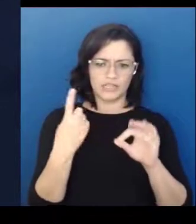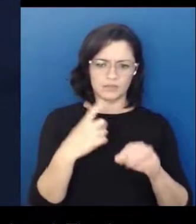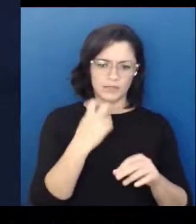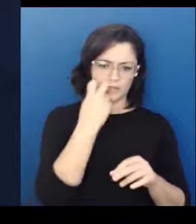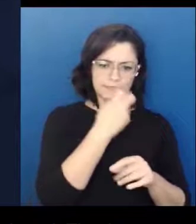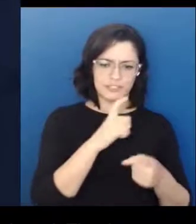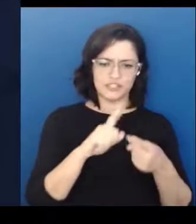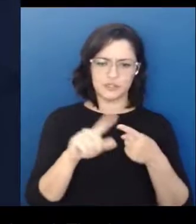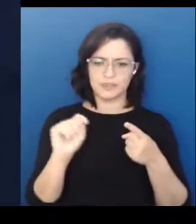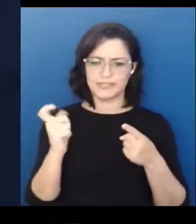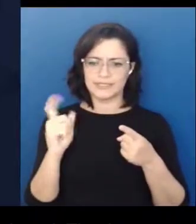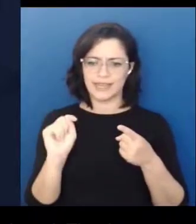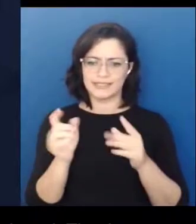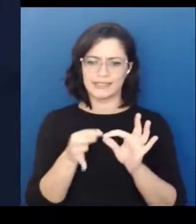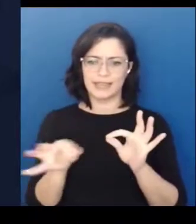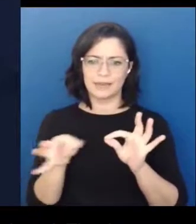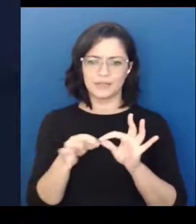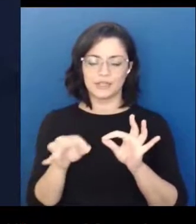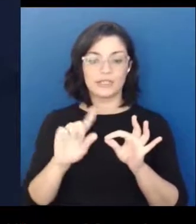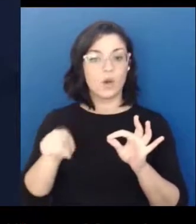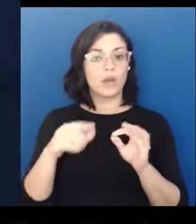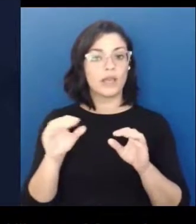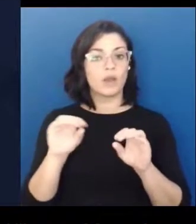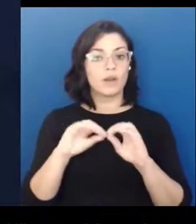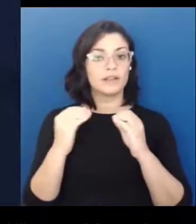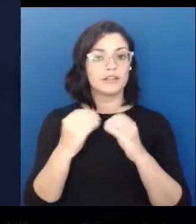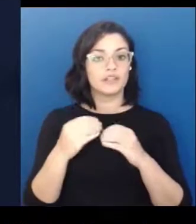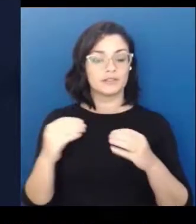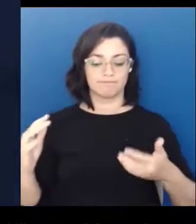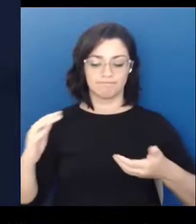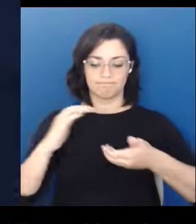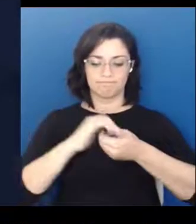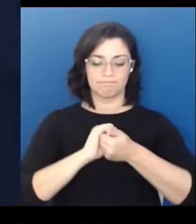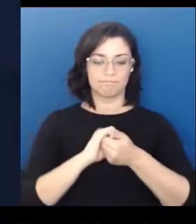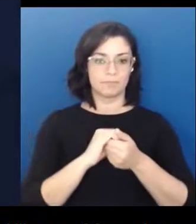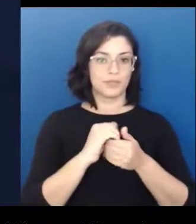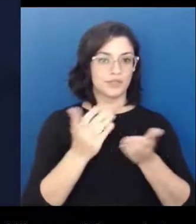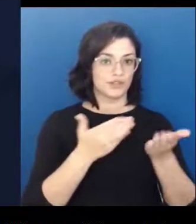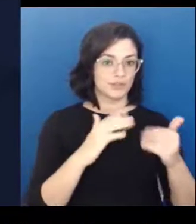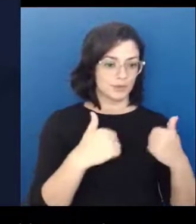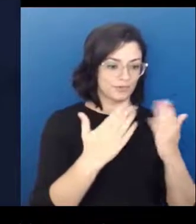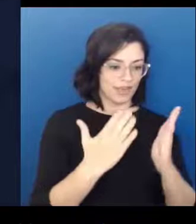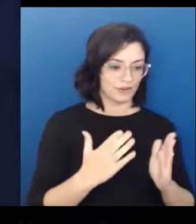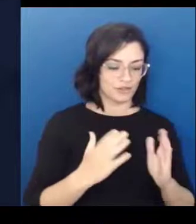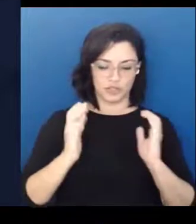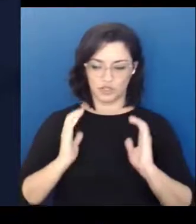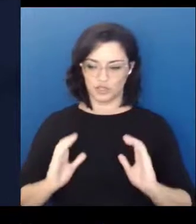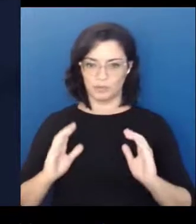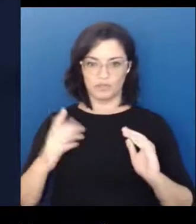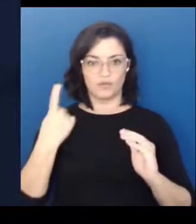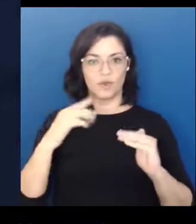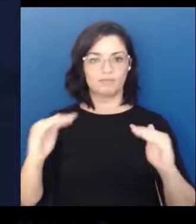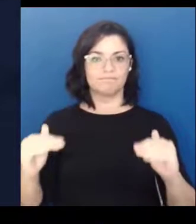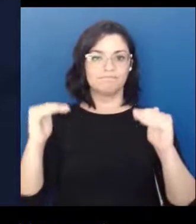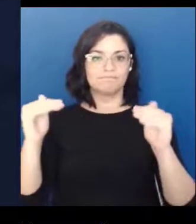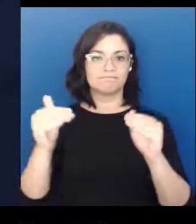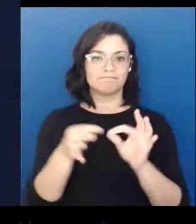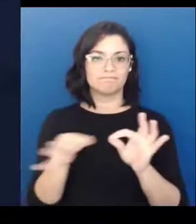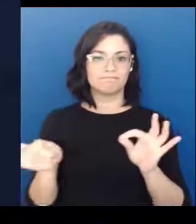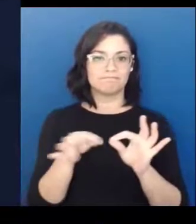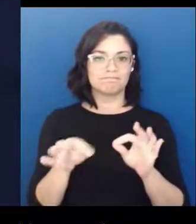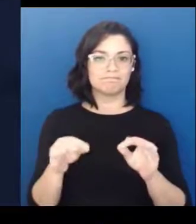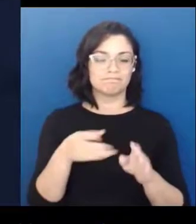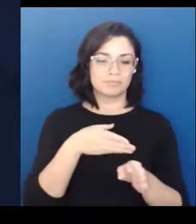that combines service providers and consumers together to advance the captioning profession. It takes both groups to help